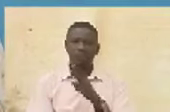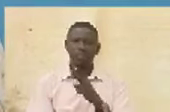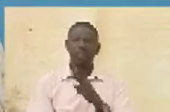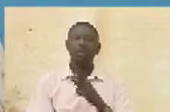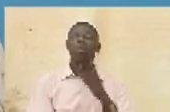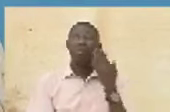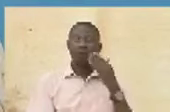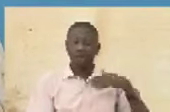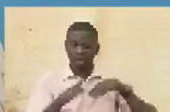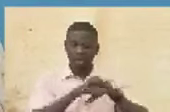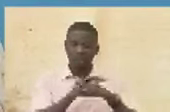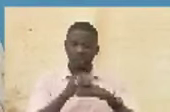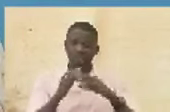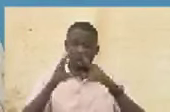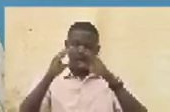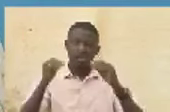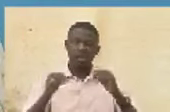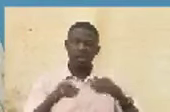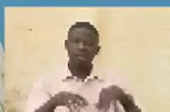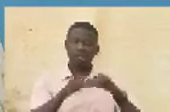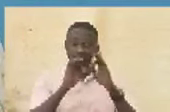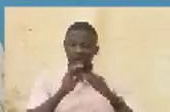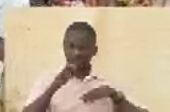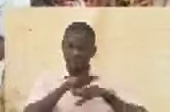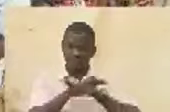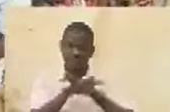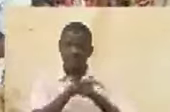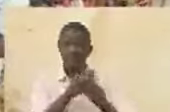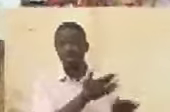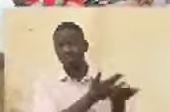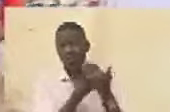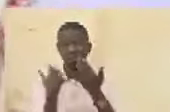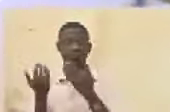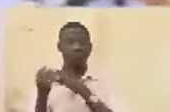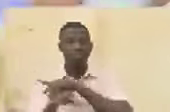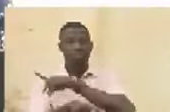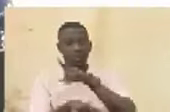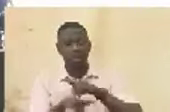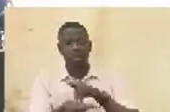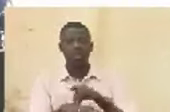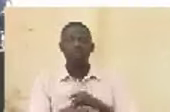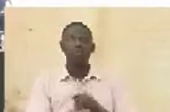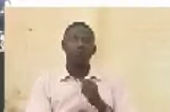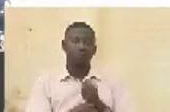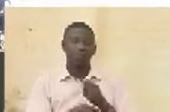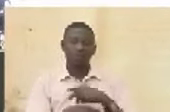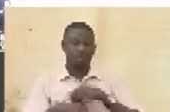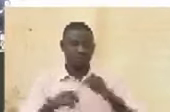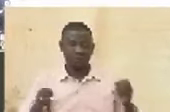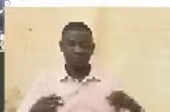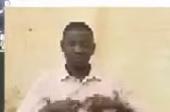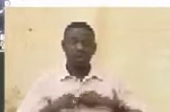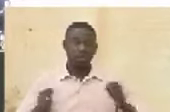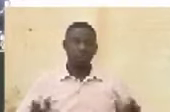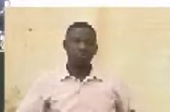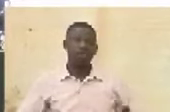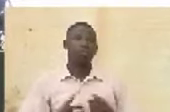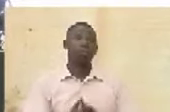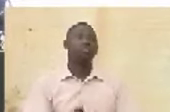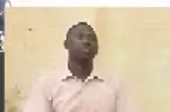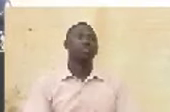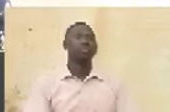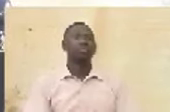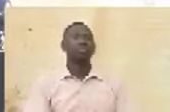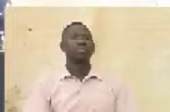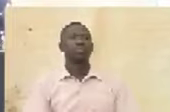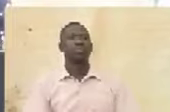the room, they take you inside that room, in the bathroom, and tell you to take off your clothes. At what